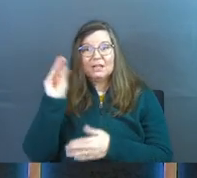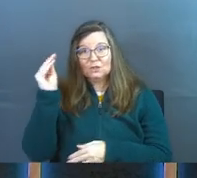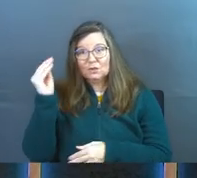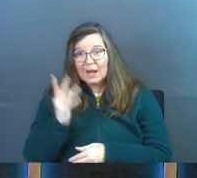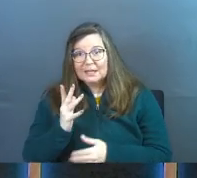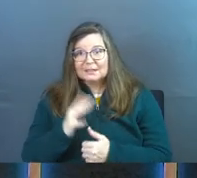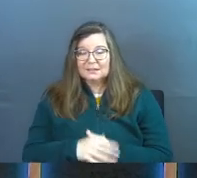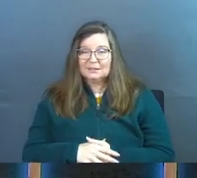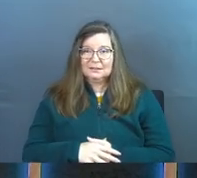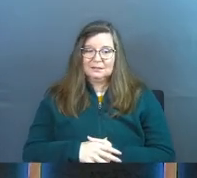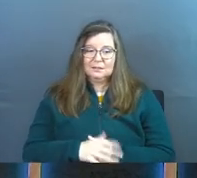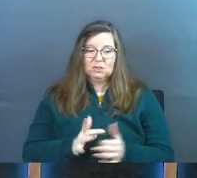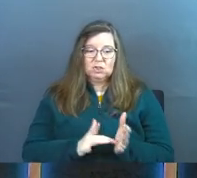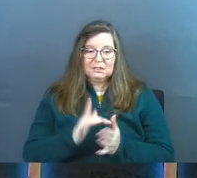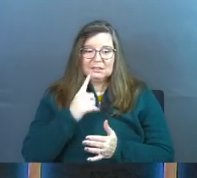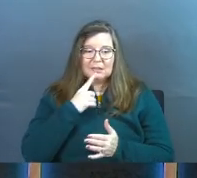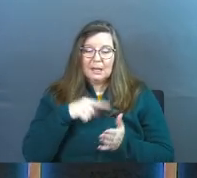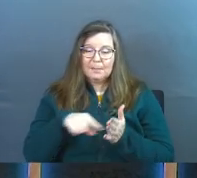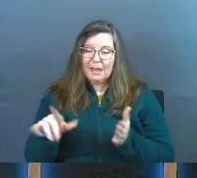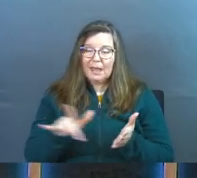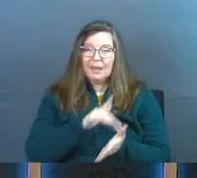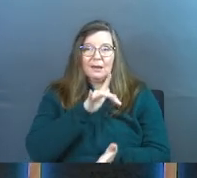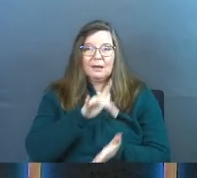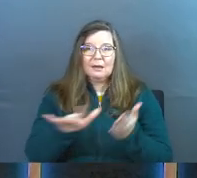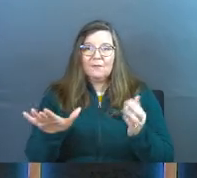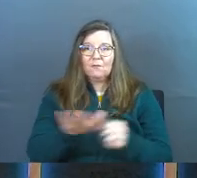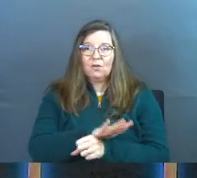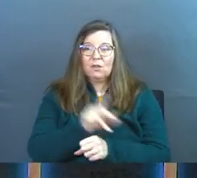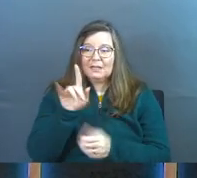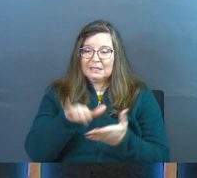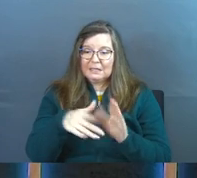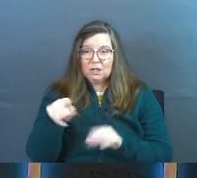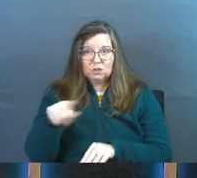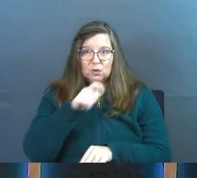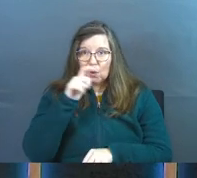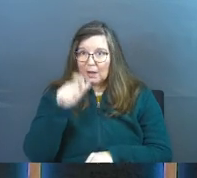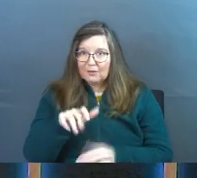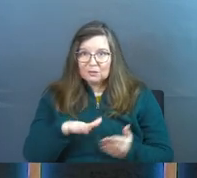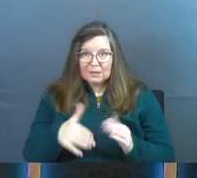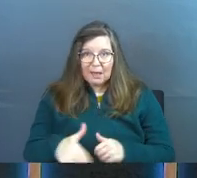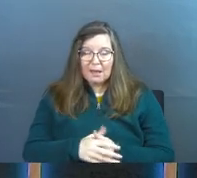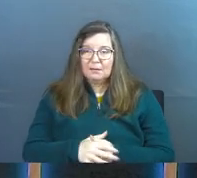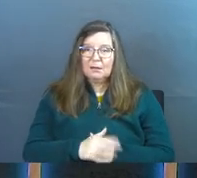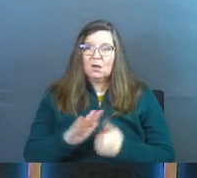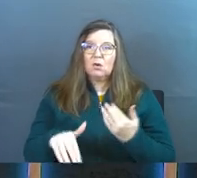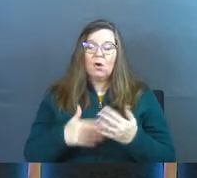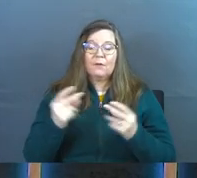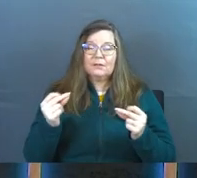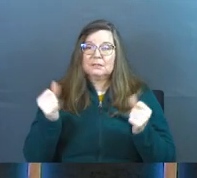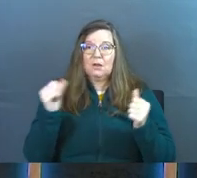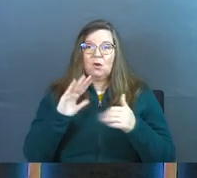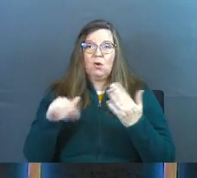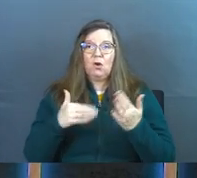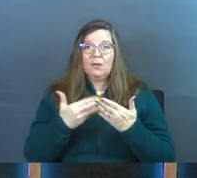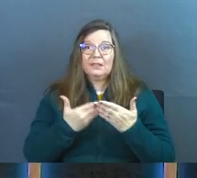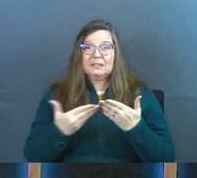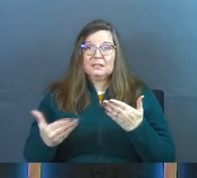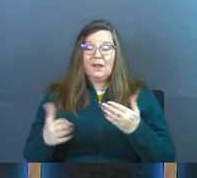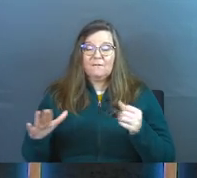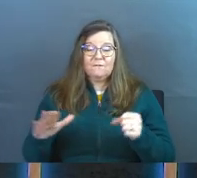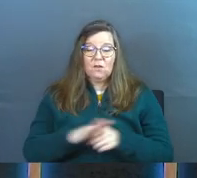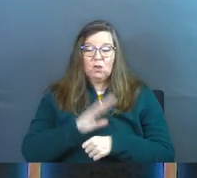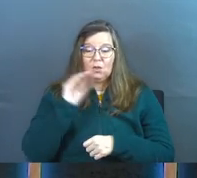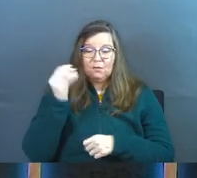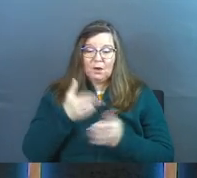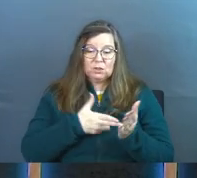grace. As Jesus says, paid in full. He died so that you don't have to die. And all of a sudden, all the stuff full